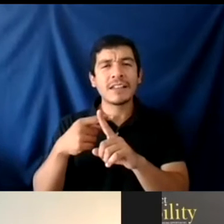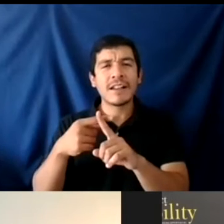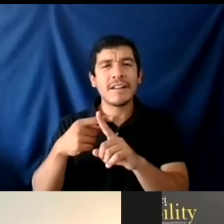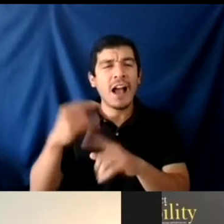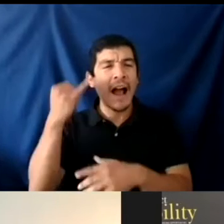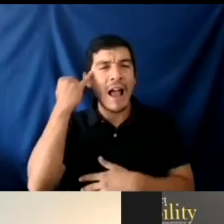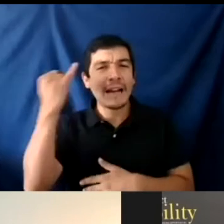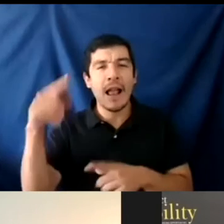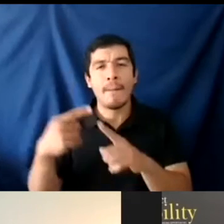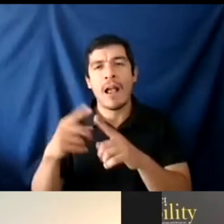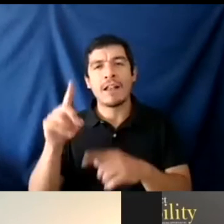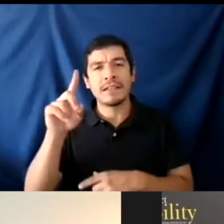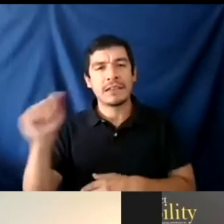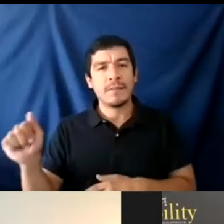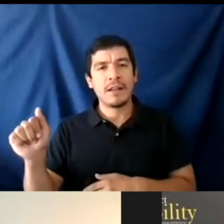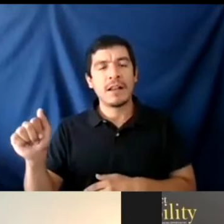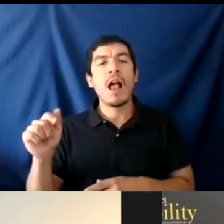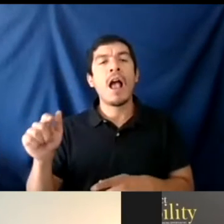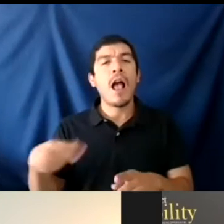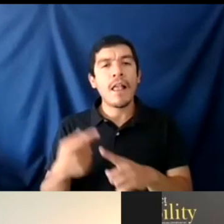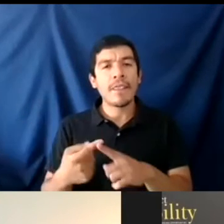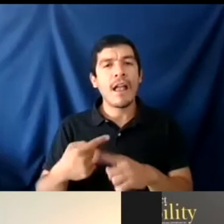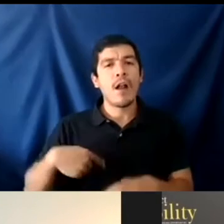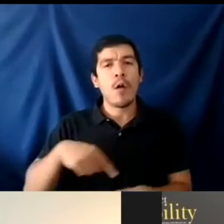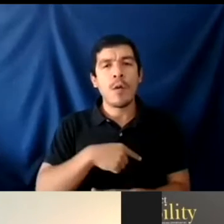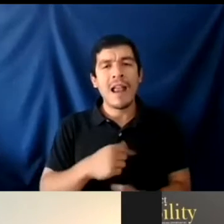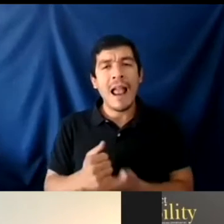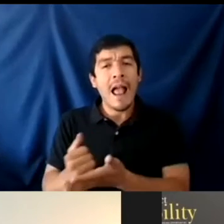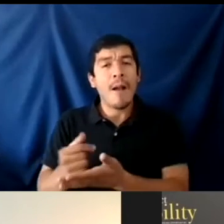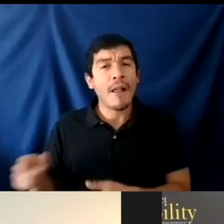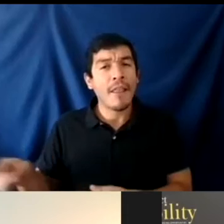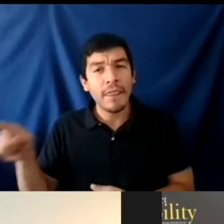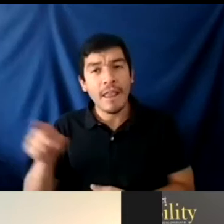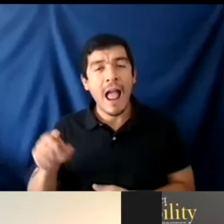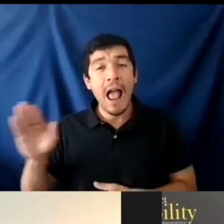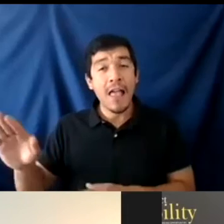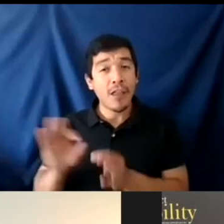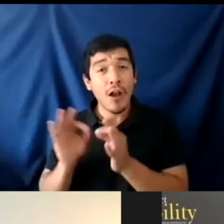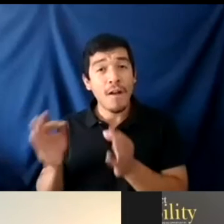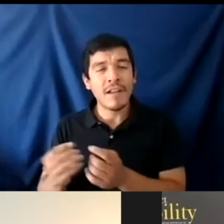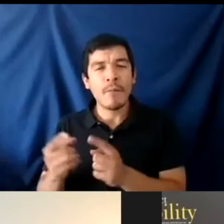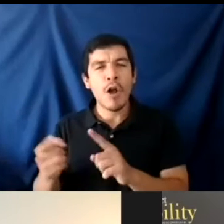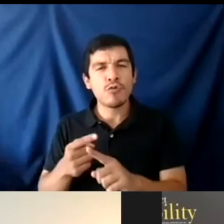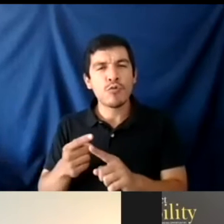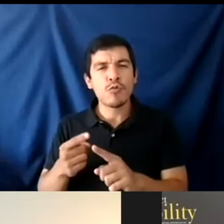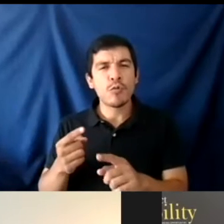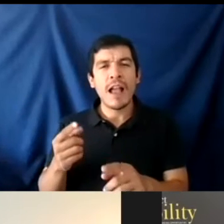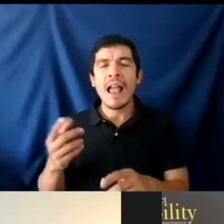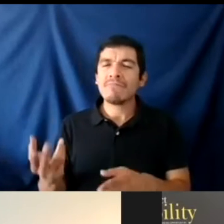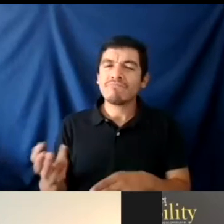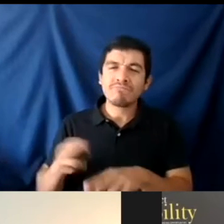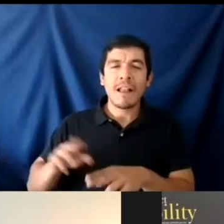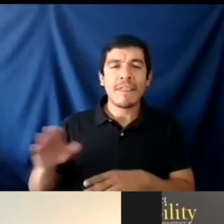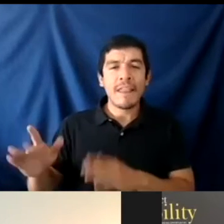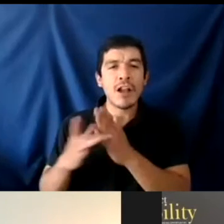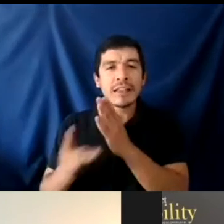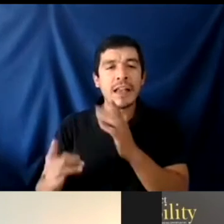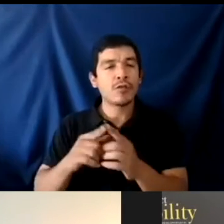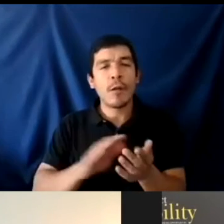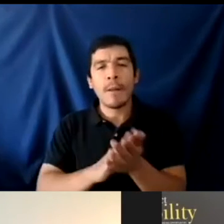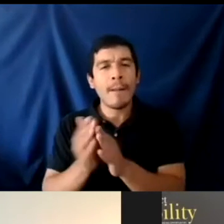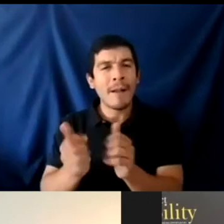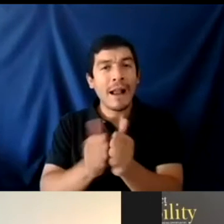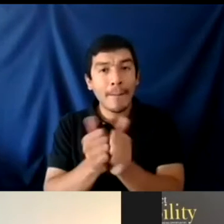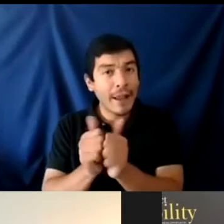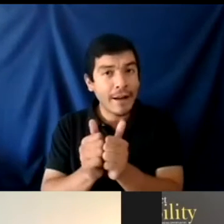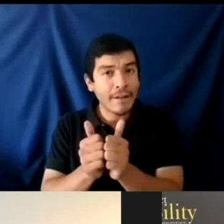about disability. And then we help them and their families to arm themselves with the skills to be competitive. Then